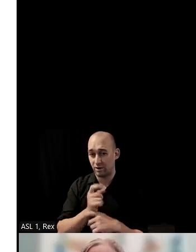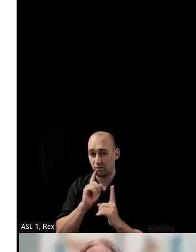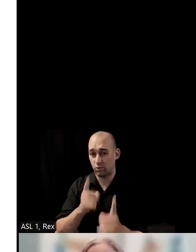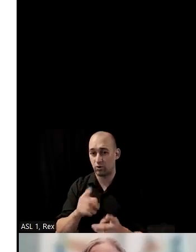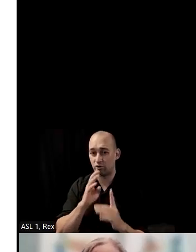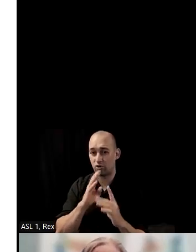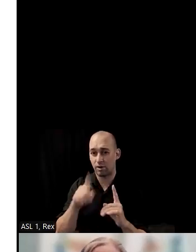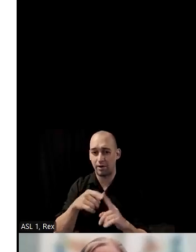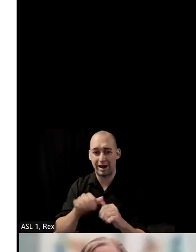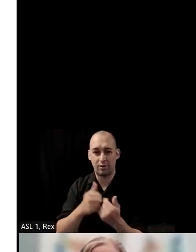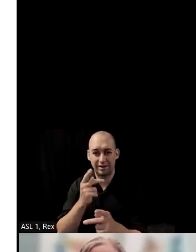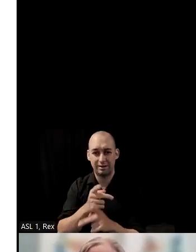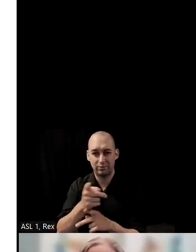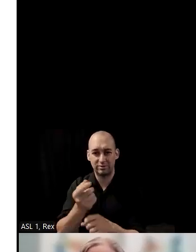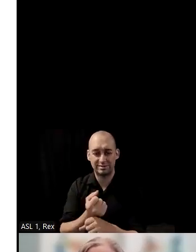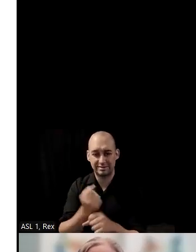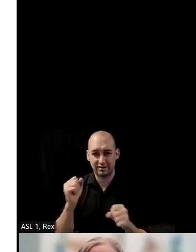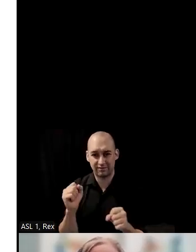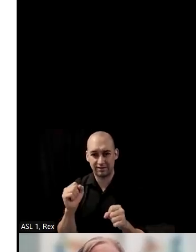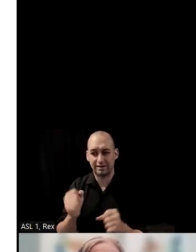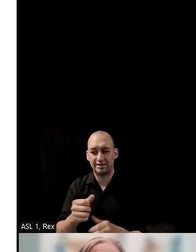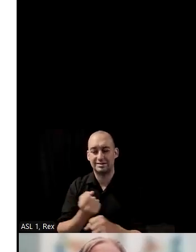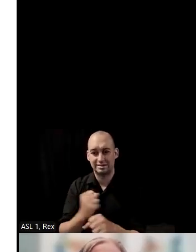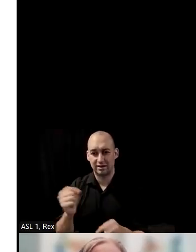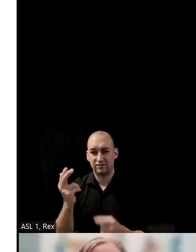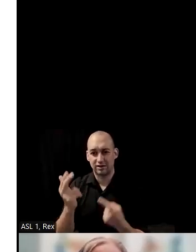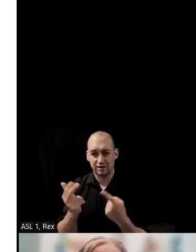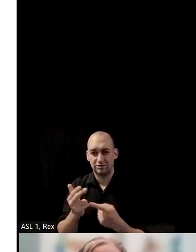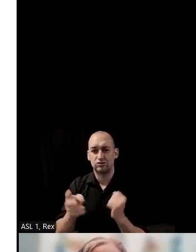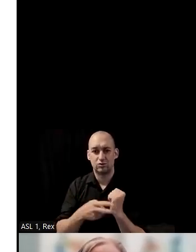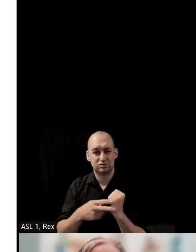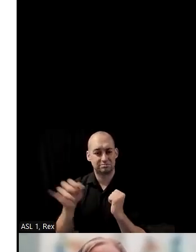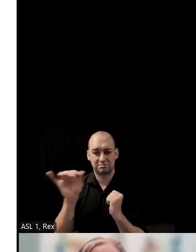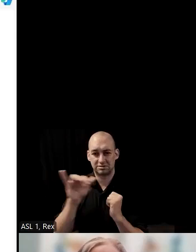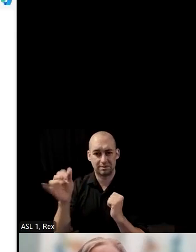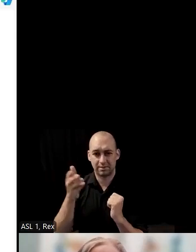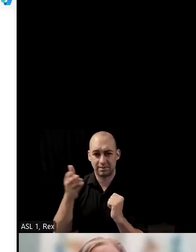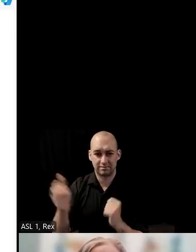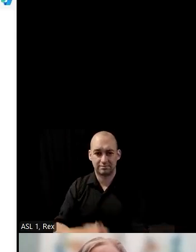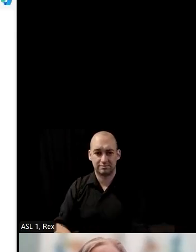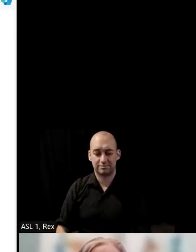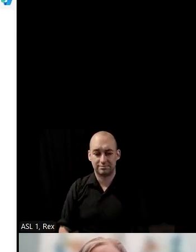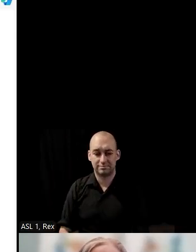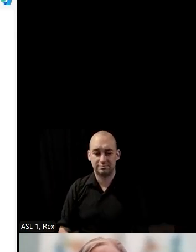safe. So I think of this safe gun storage law in kind of a similar way. Next slide.